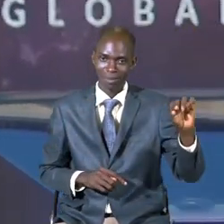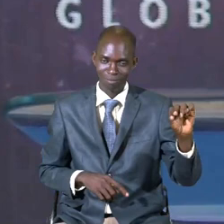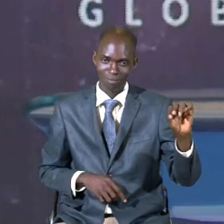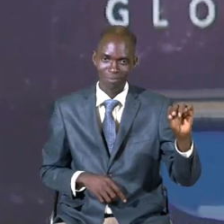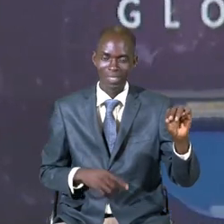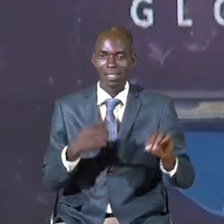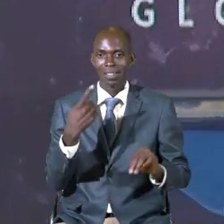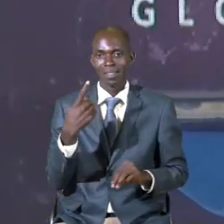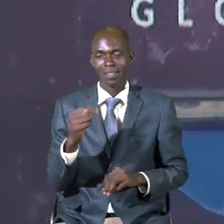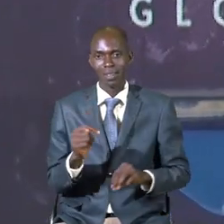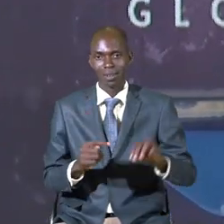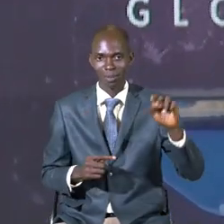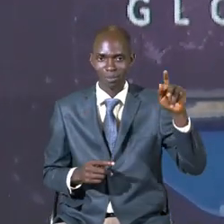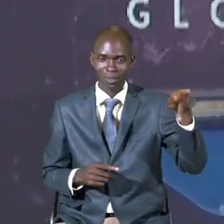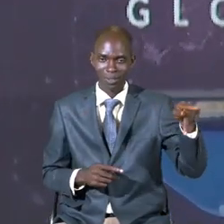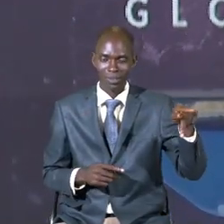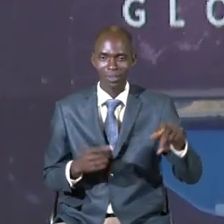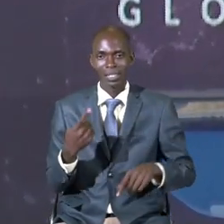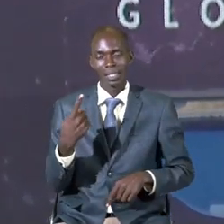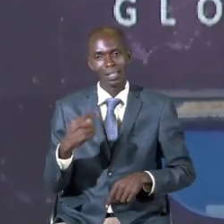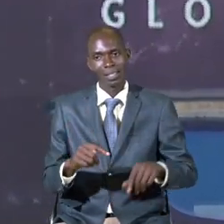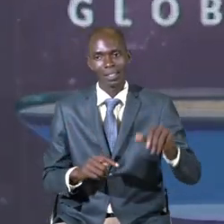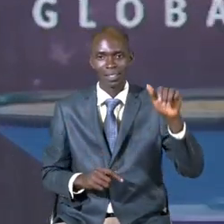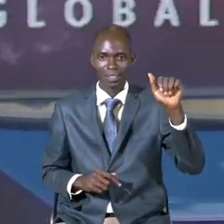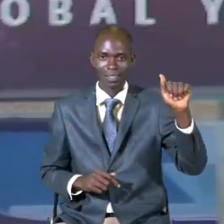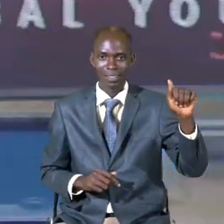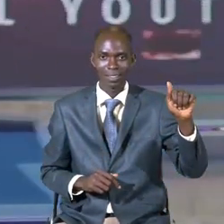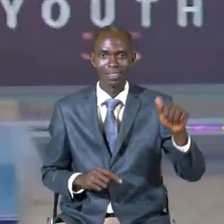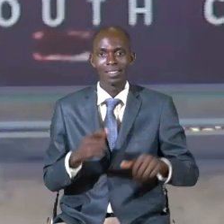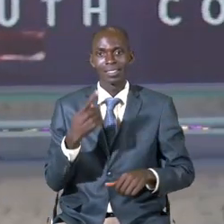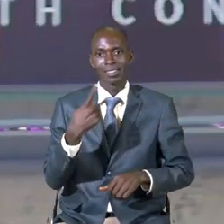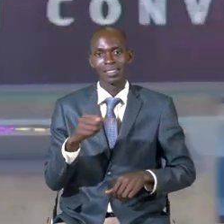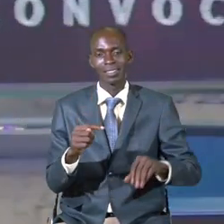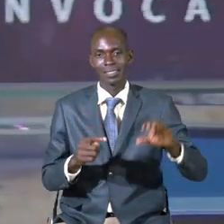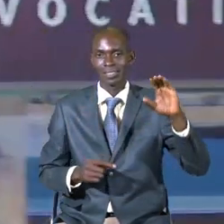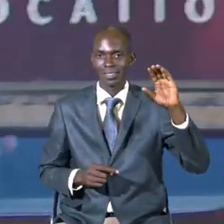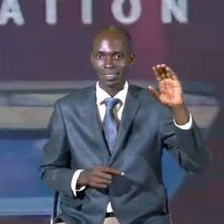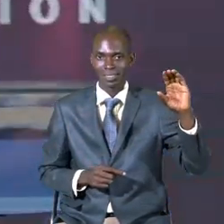p the e the c